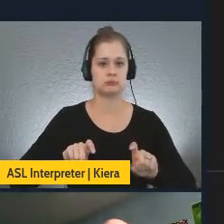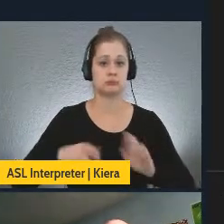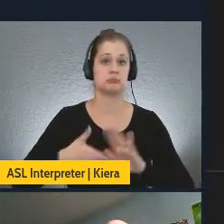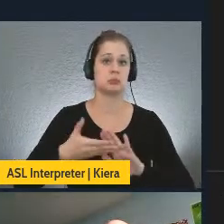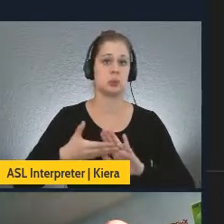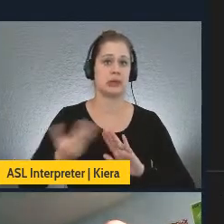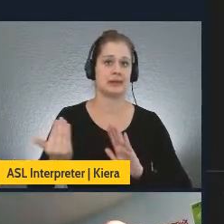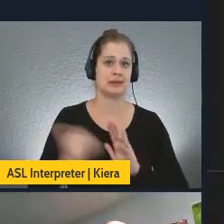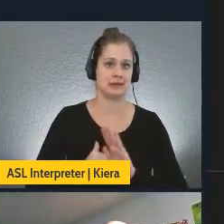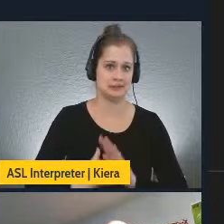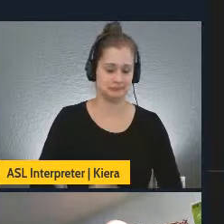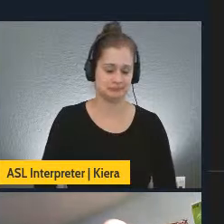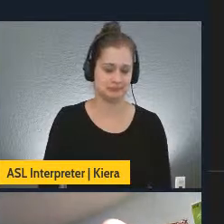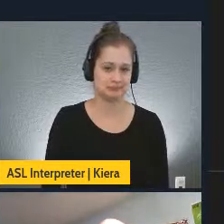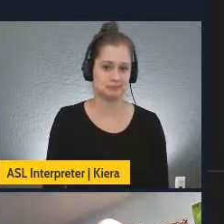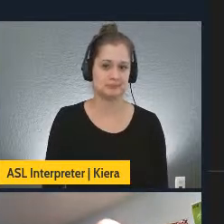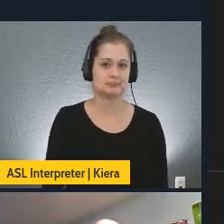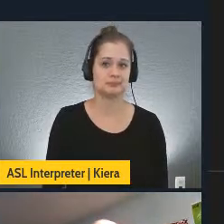again.